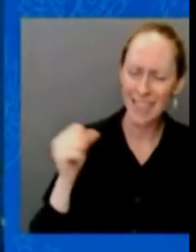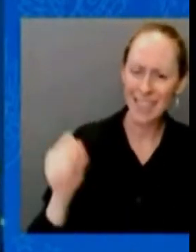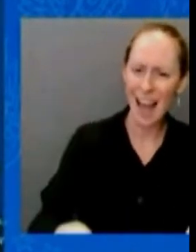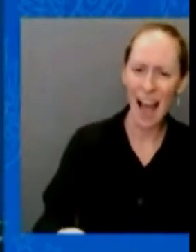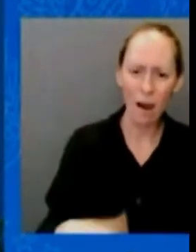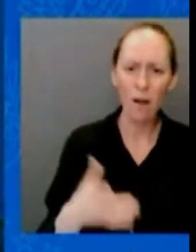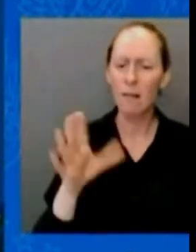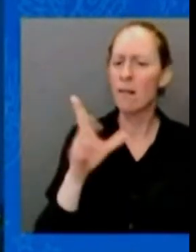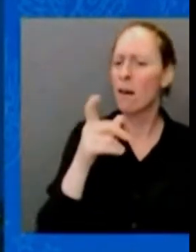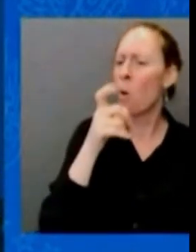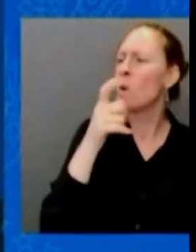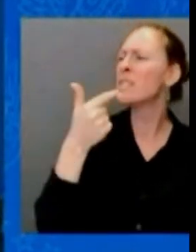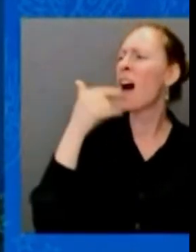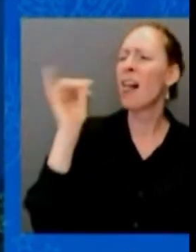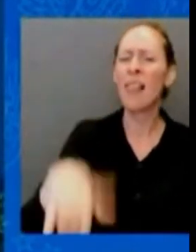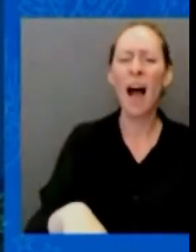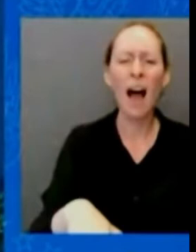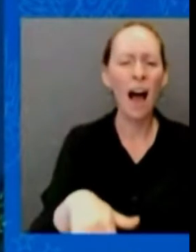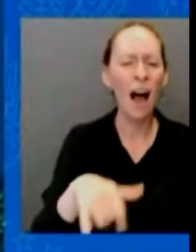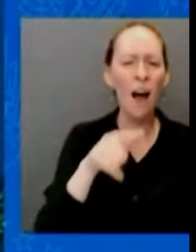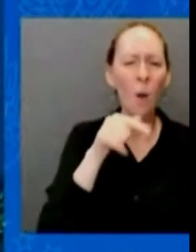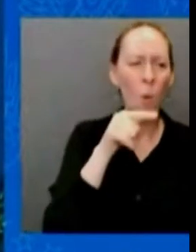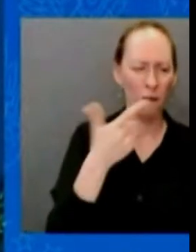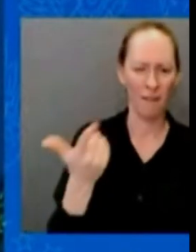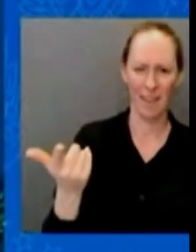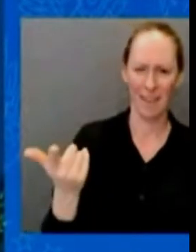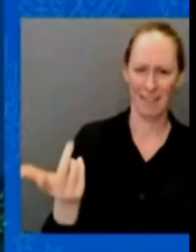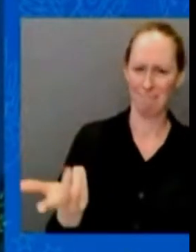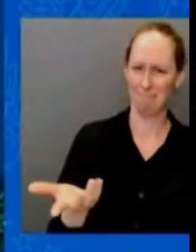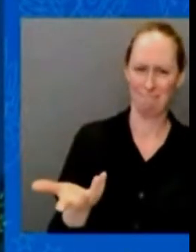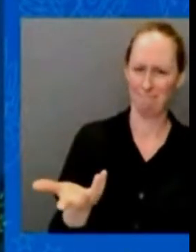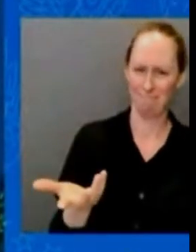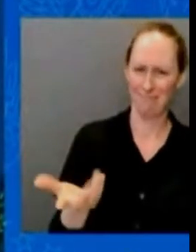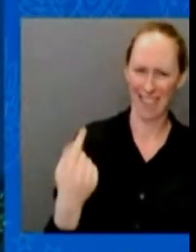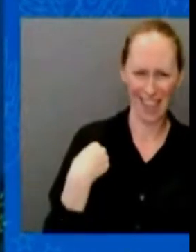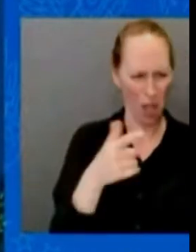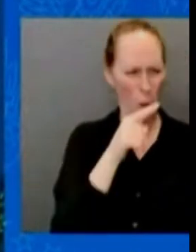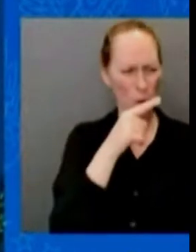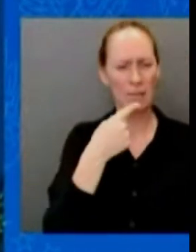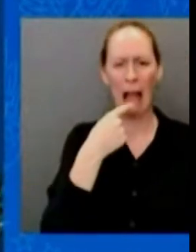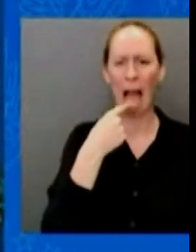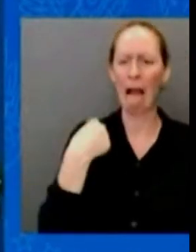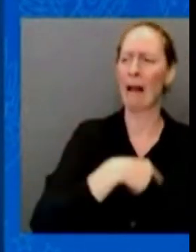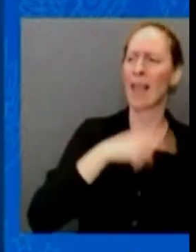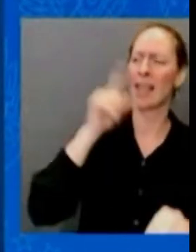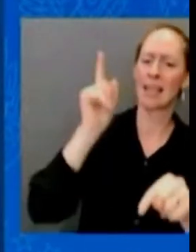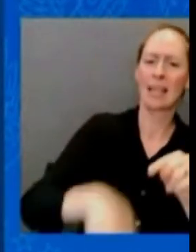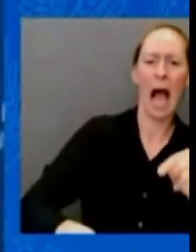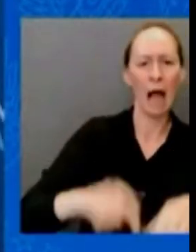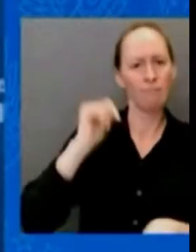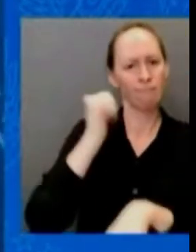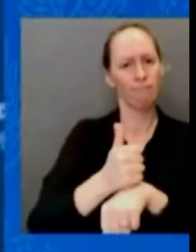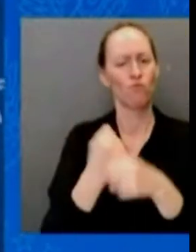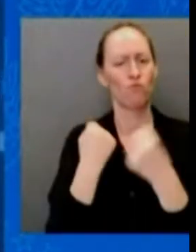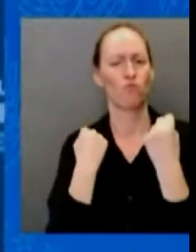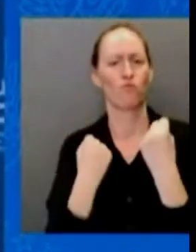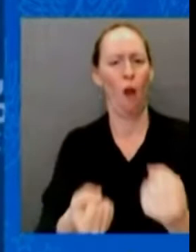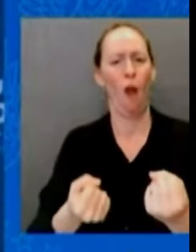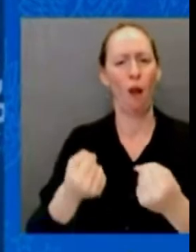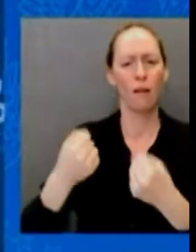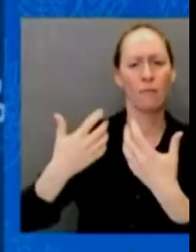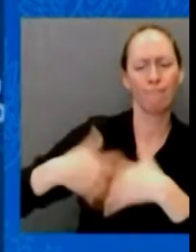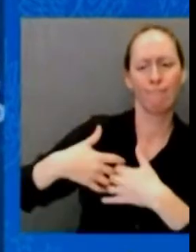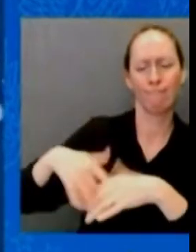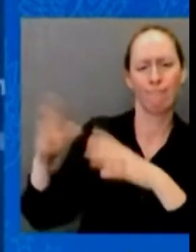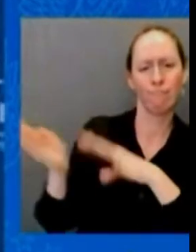25 years, the manufacturing capital of the world? This country lost over 180,000 manufacturing jobs under the last